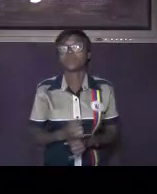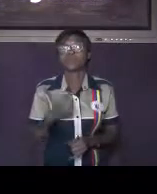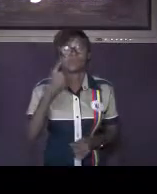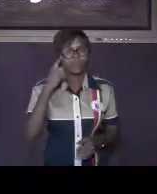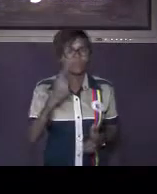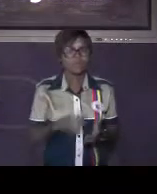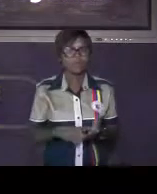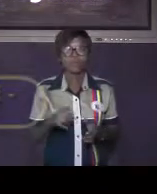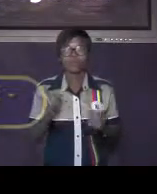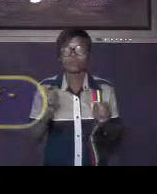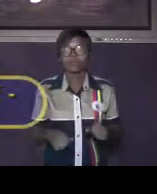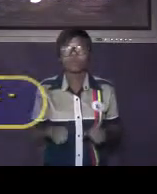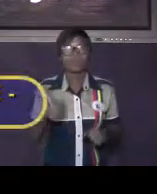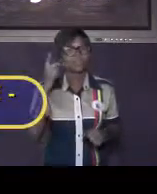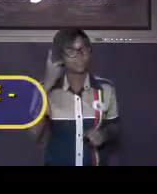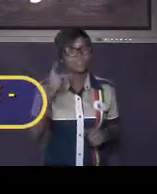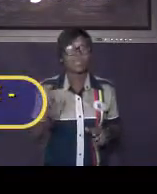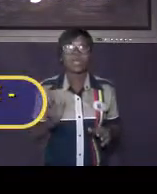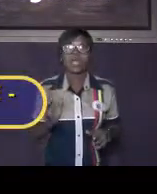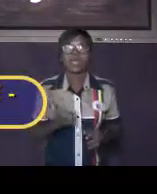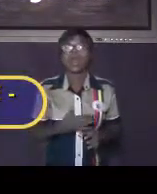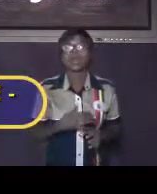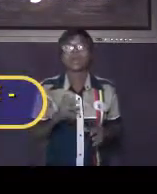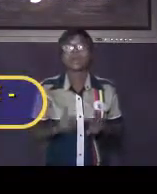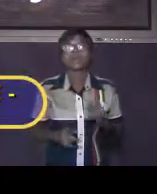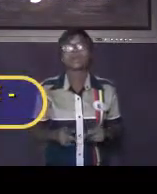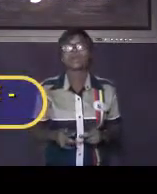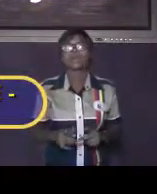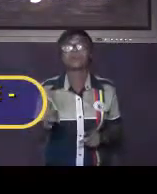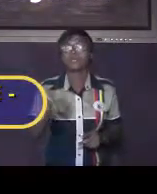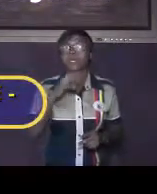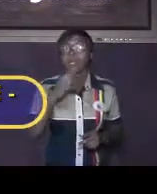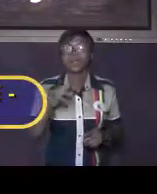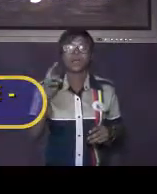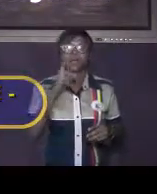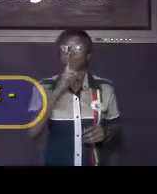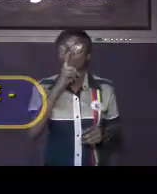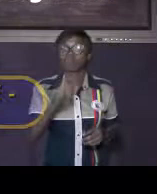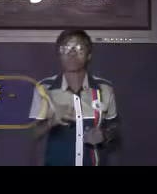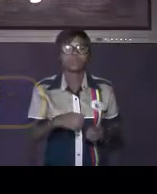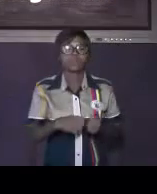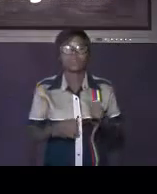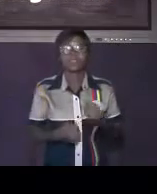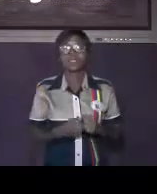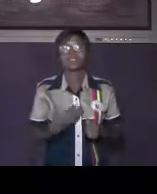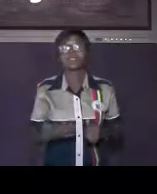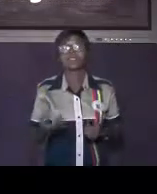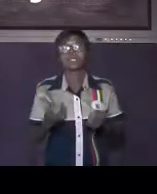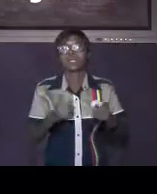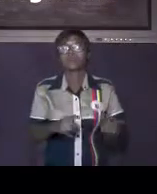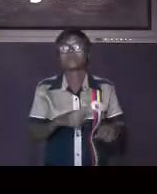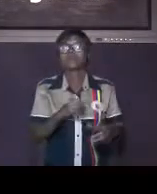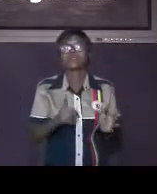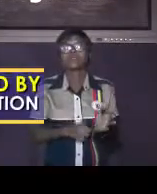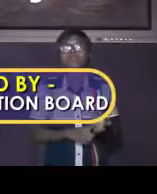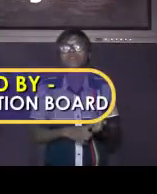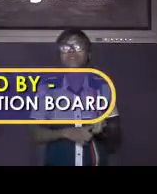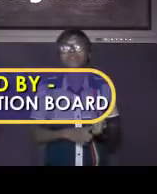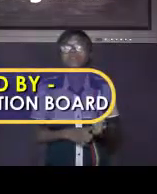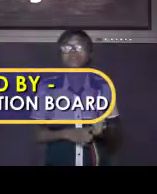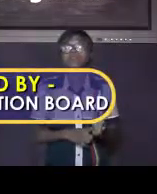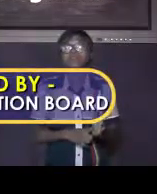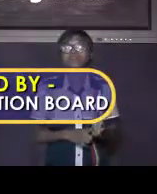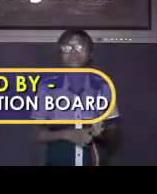international recognition. You can see our people, the Nigerians, are really making great things happening. So